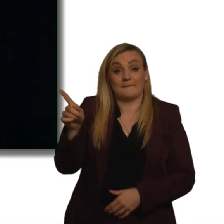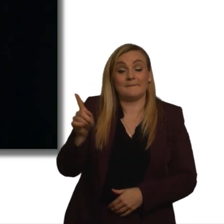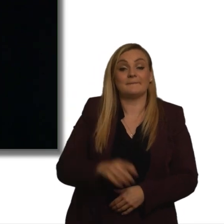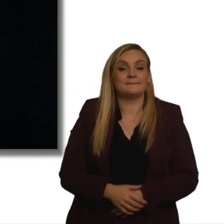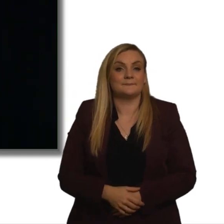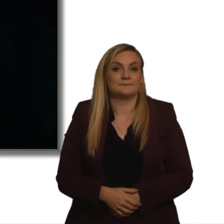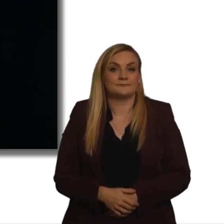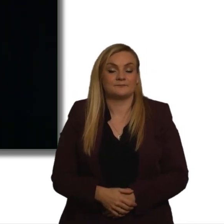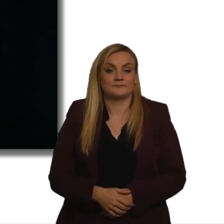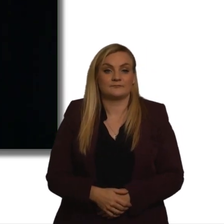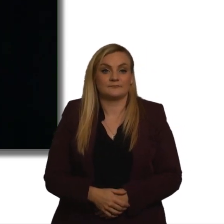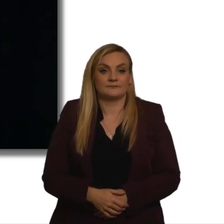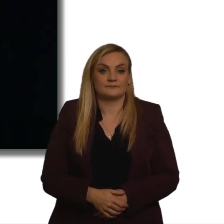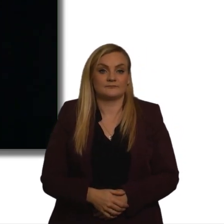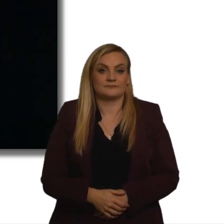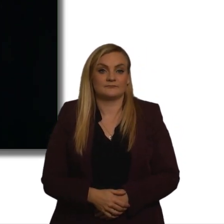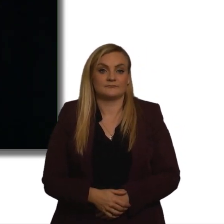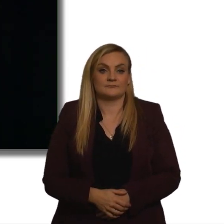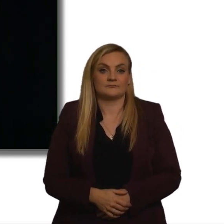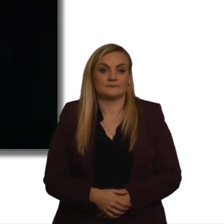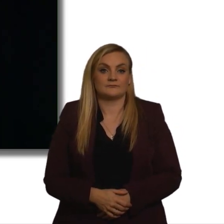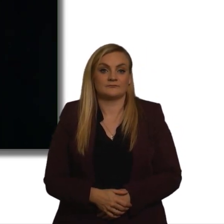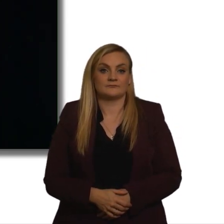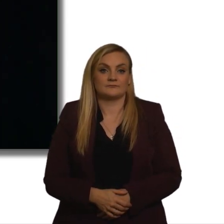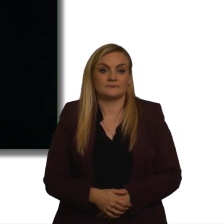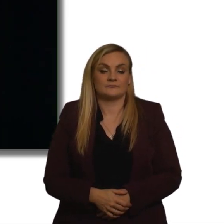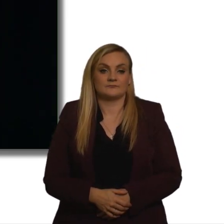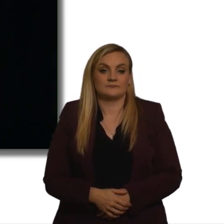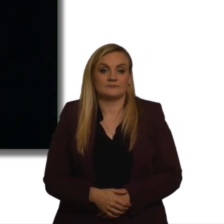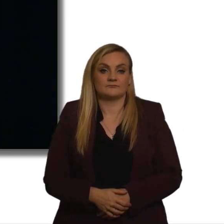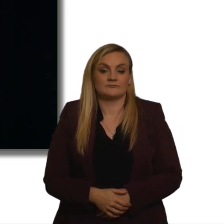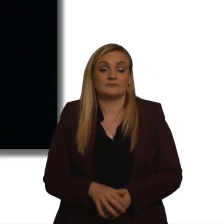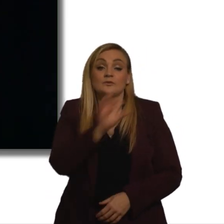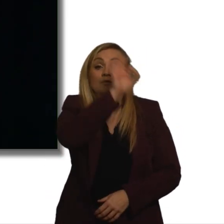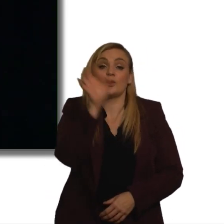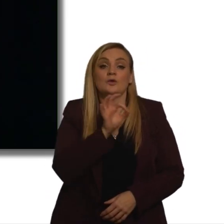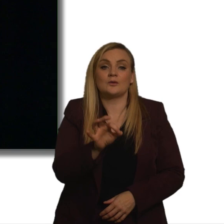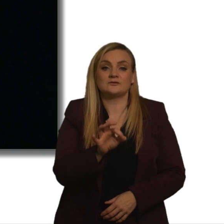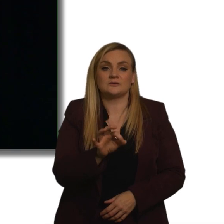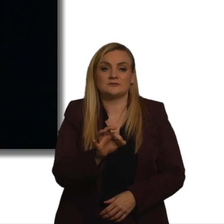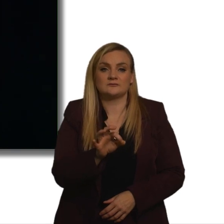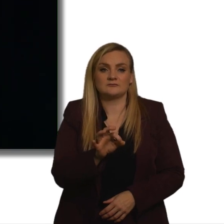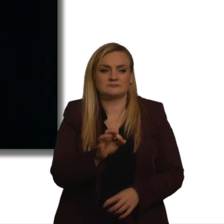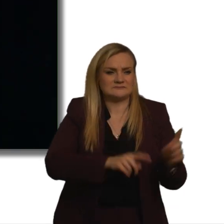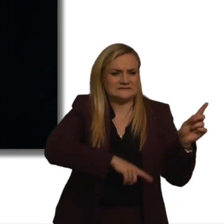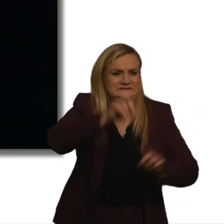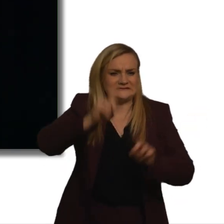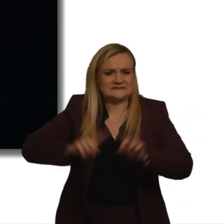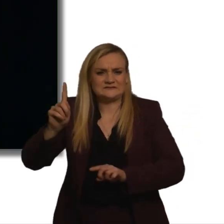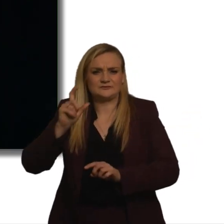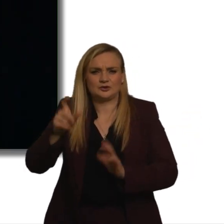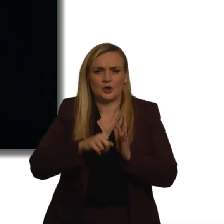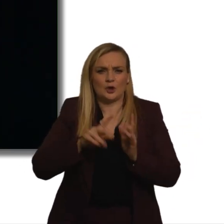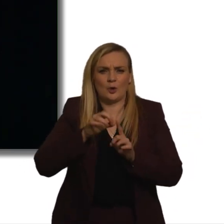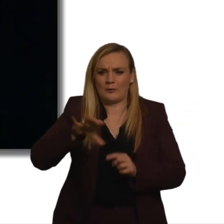to Derby. The question is, why are there so many different co-op cards?